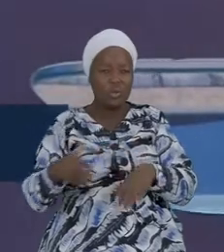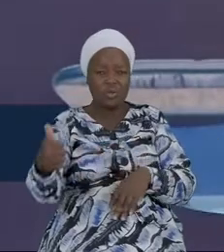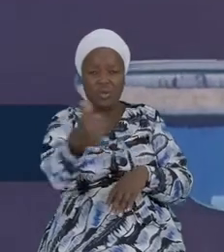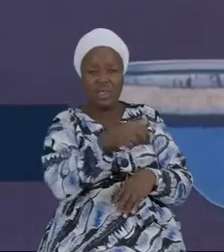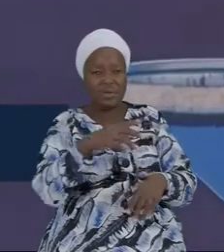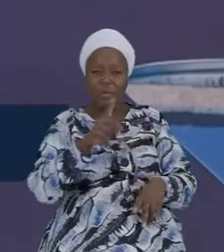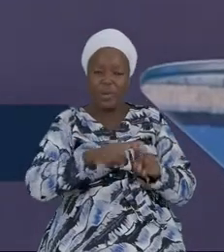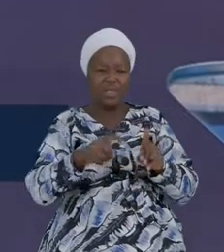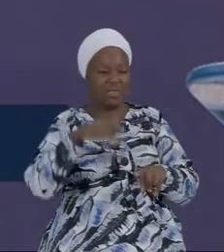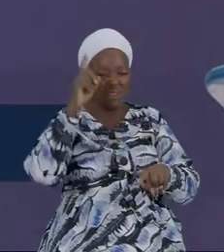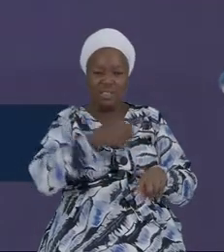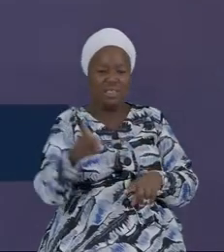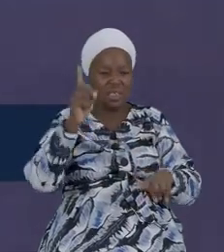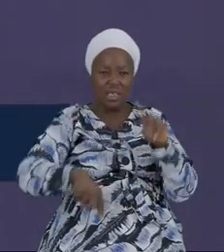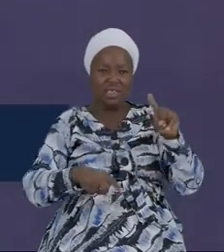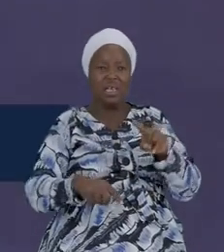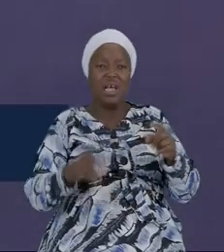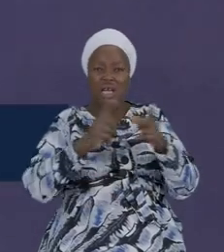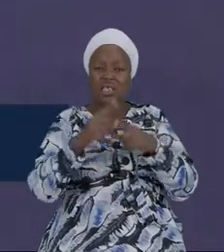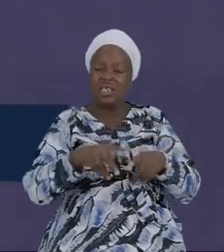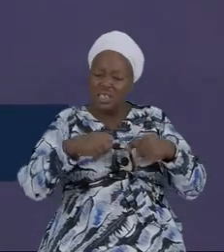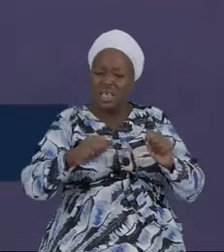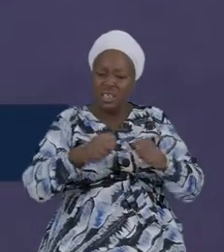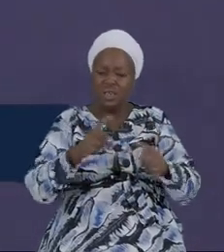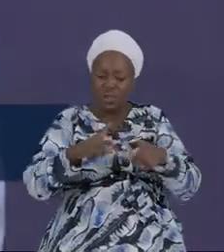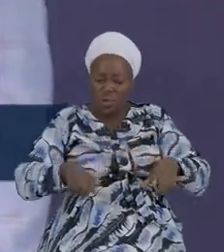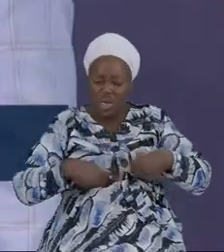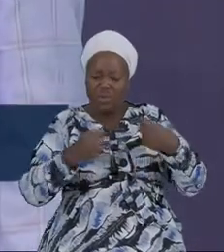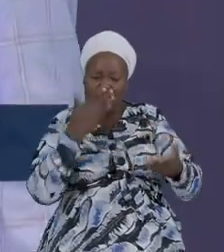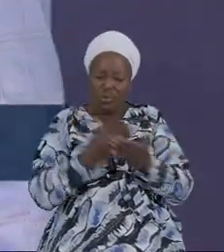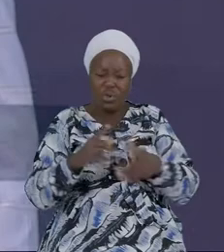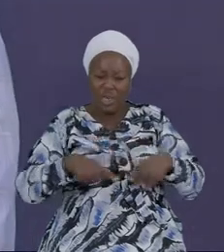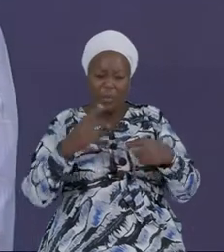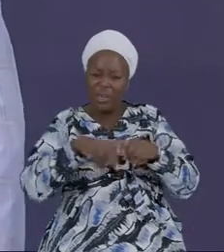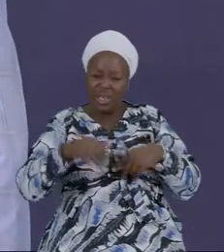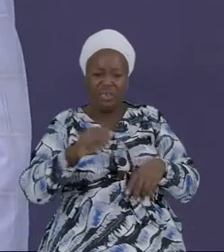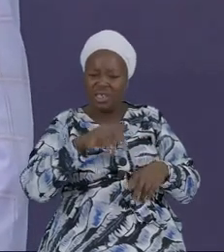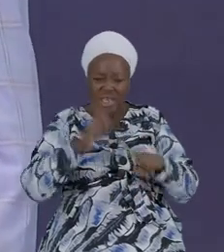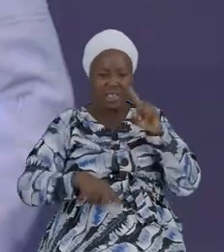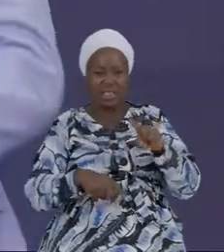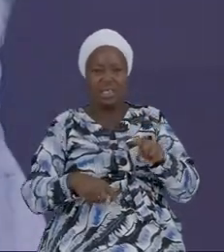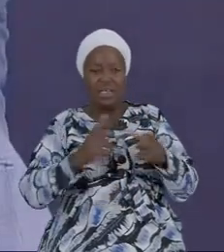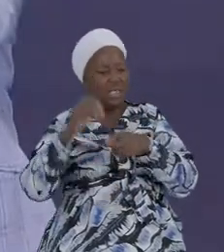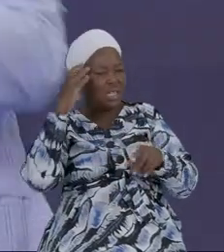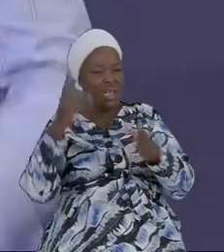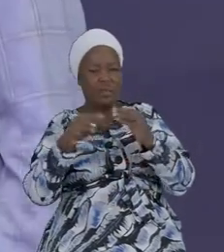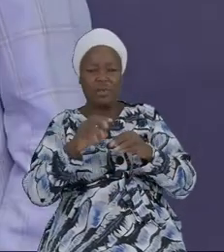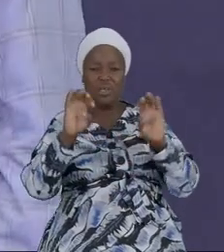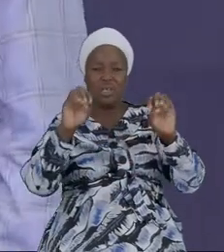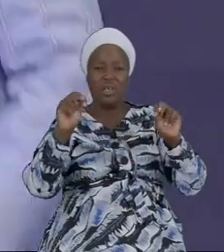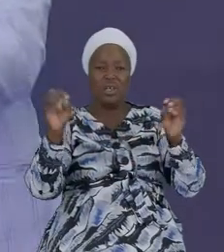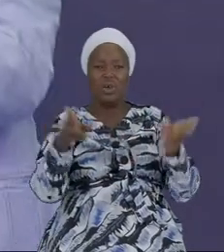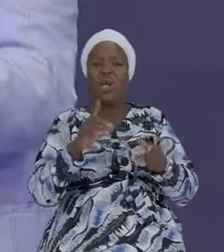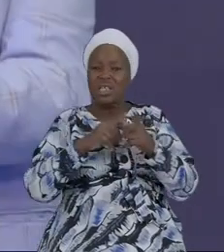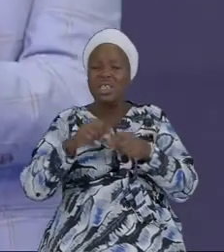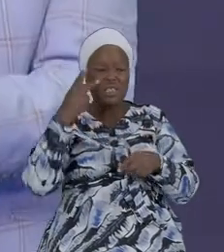they saw that they couldn't, they have heard about Enoch. He lived all those 300 years